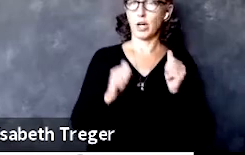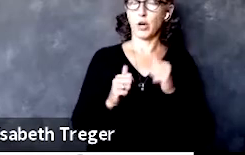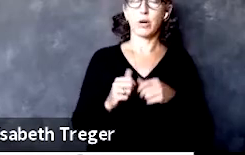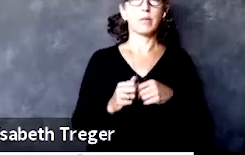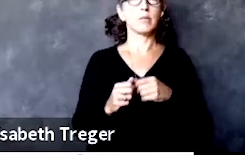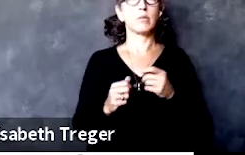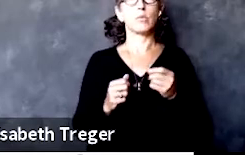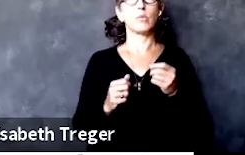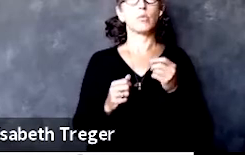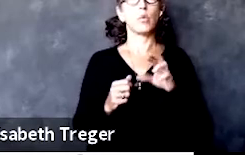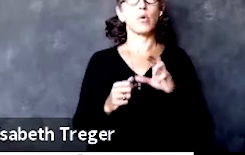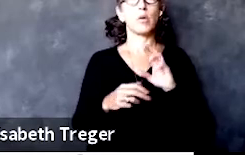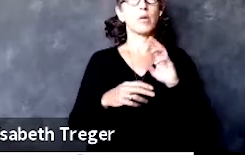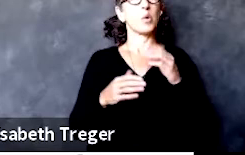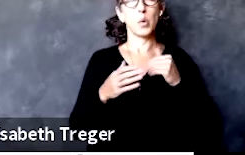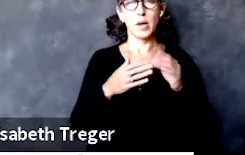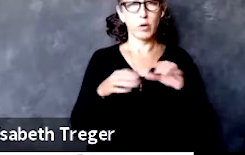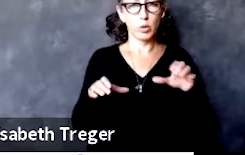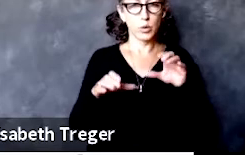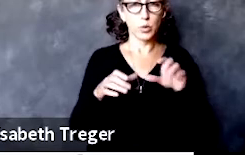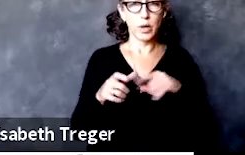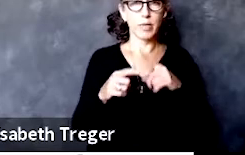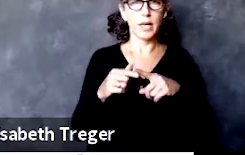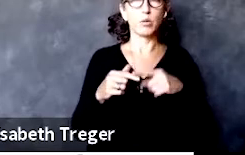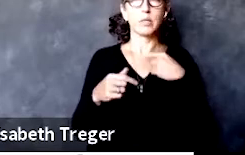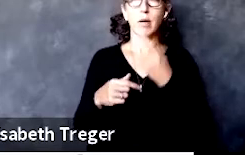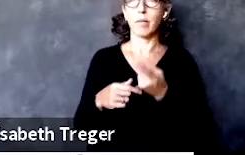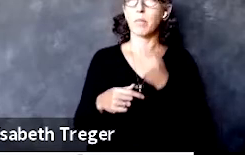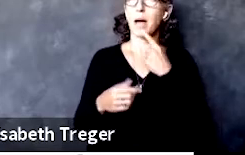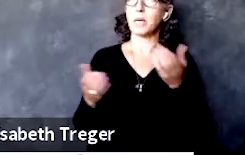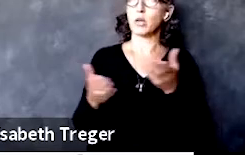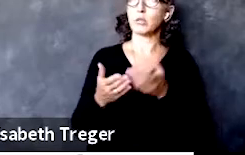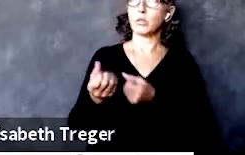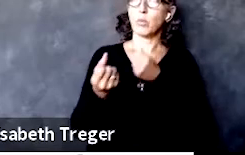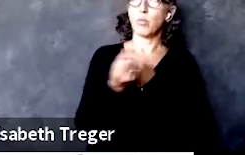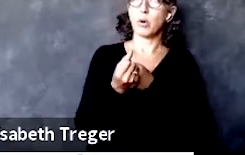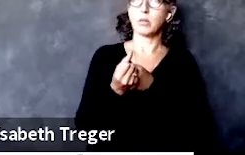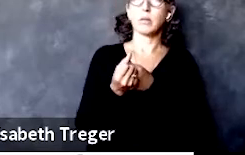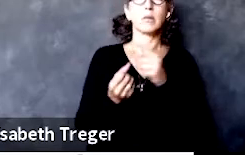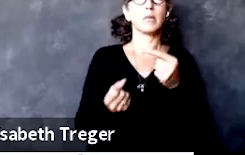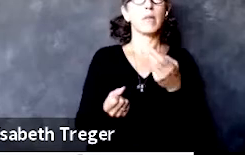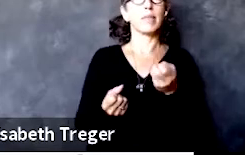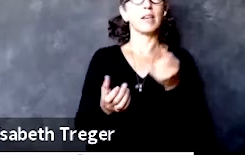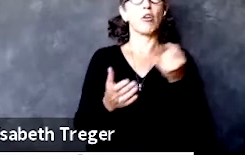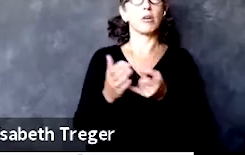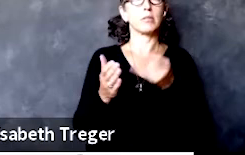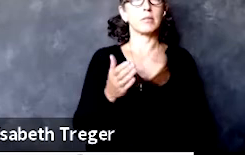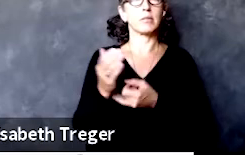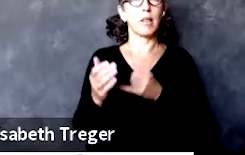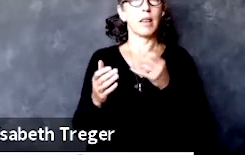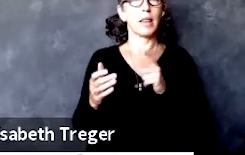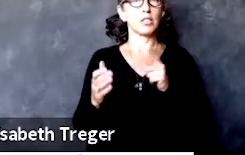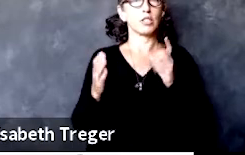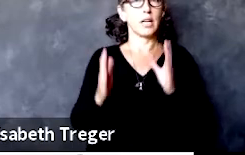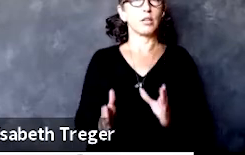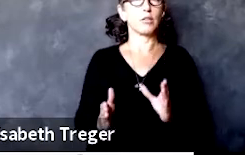you indicate that you're there to support the arts. Legislators have a ton of stuff on their plate. They talk about